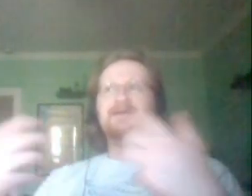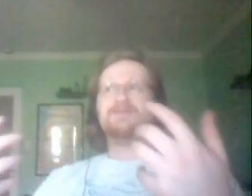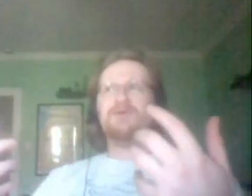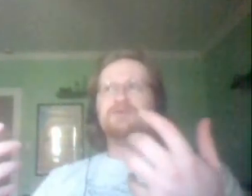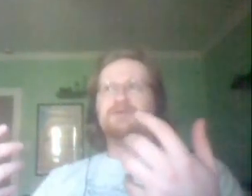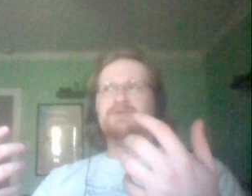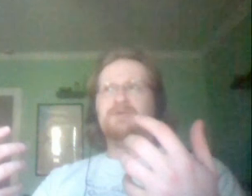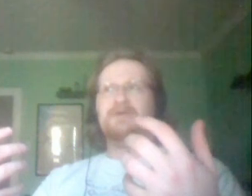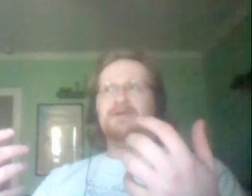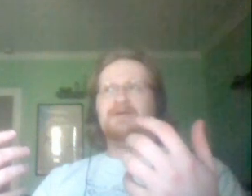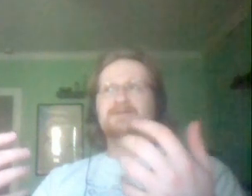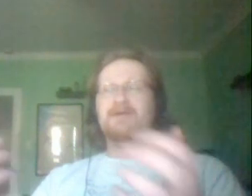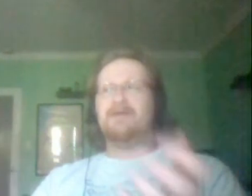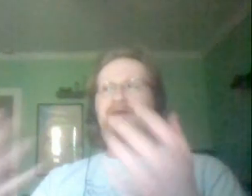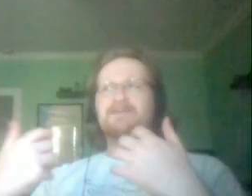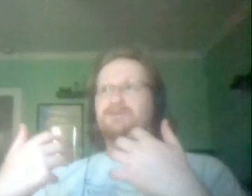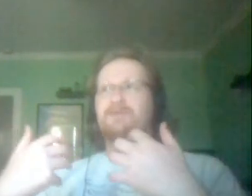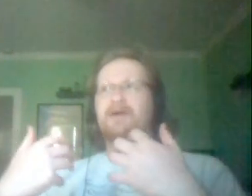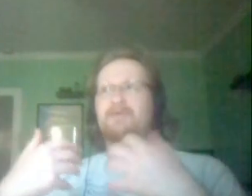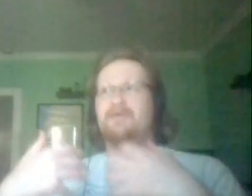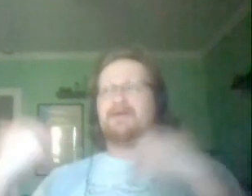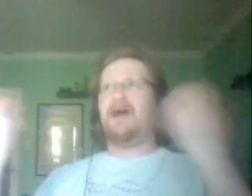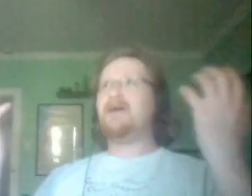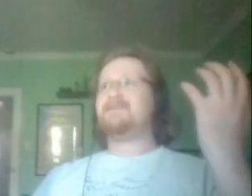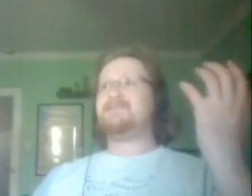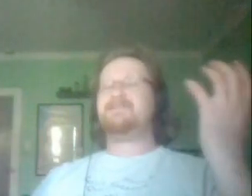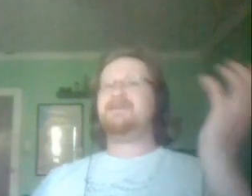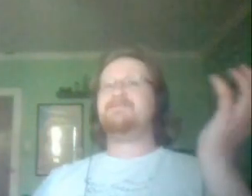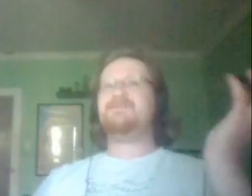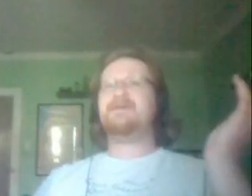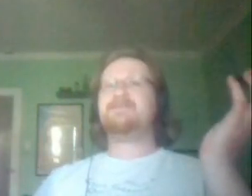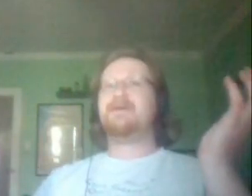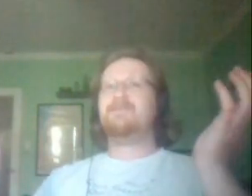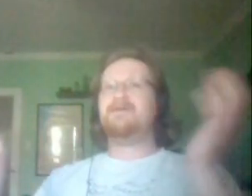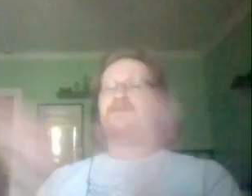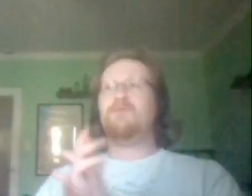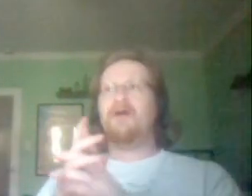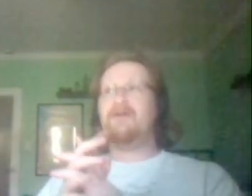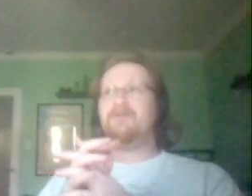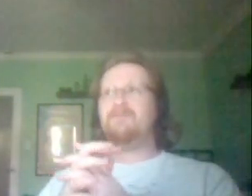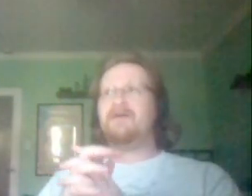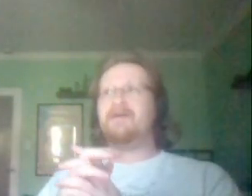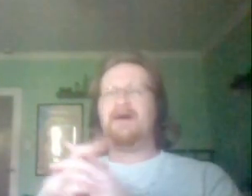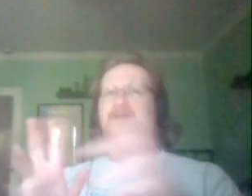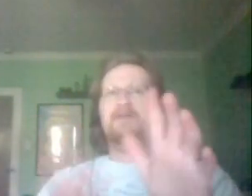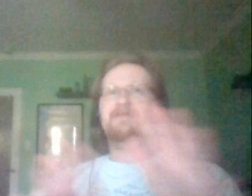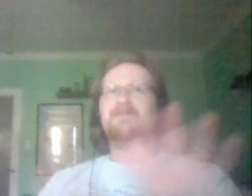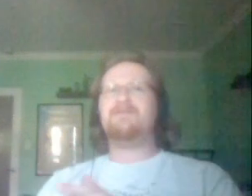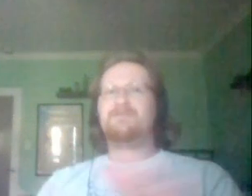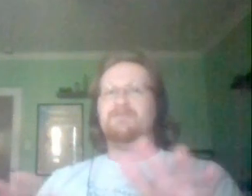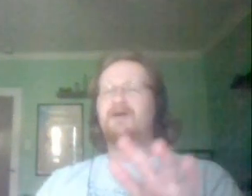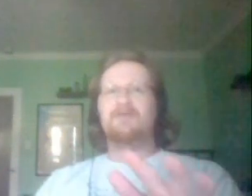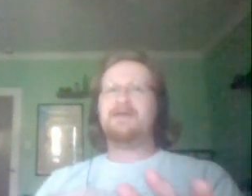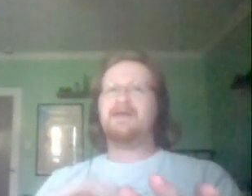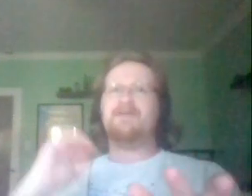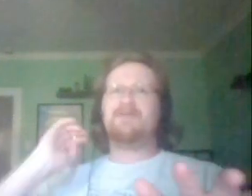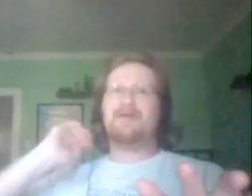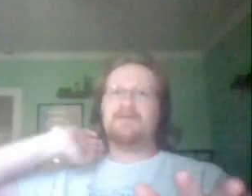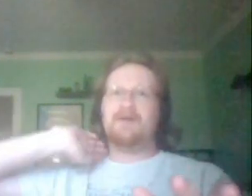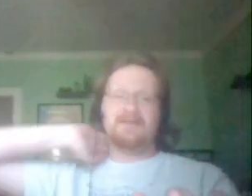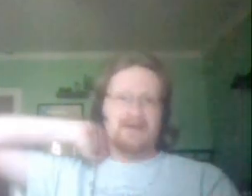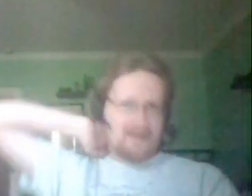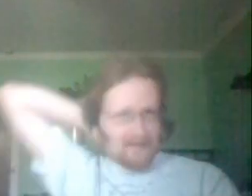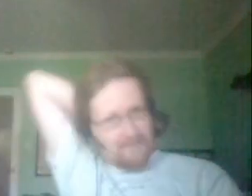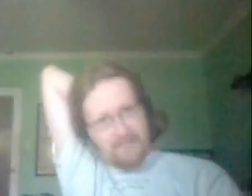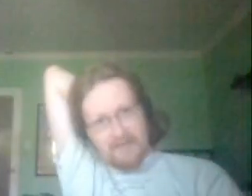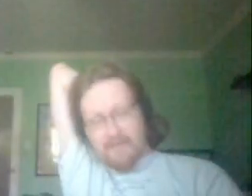they insult you so they can just feel better. Like, I said things that are mean, and boy, I feel better now. They've already kind of forgot